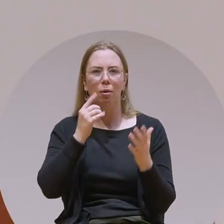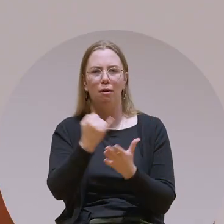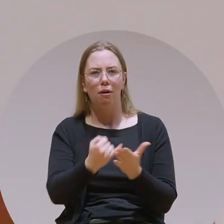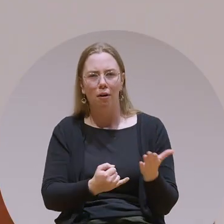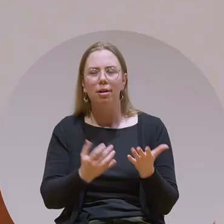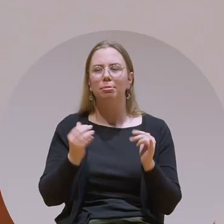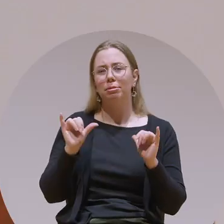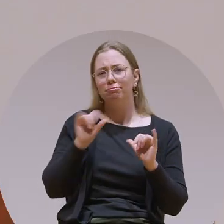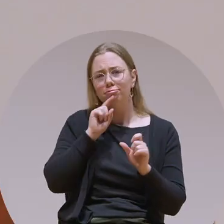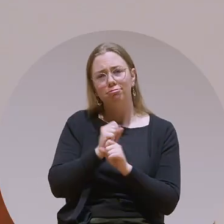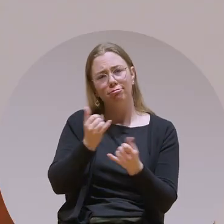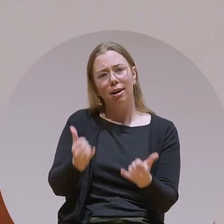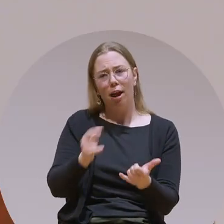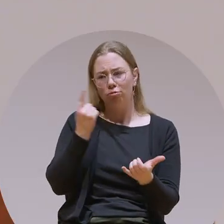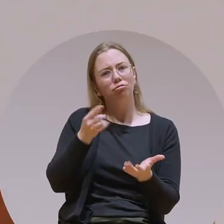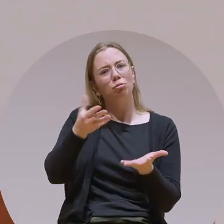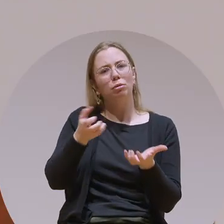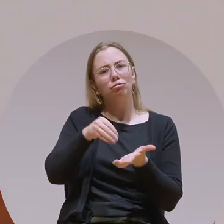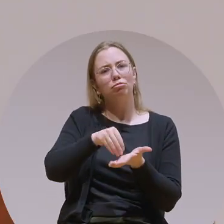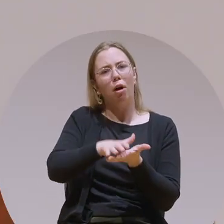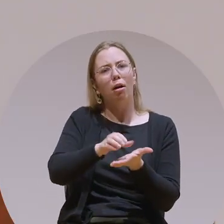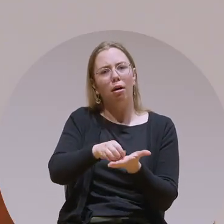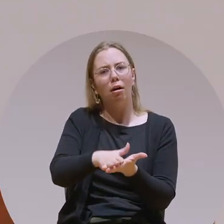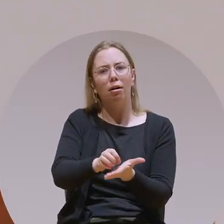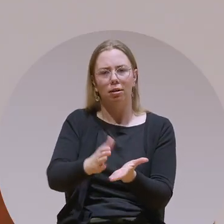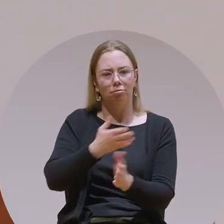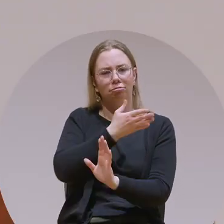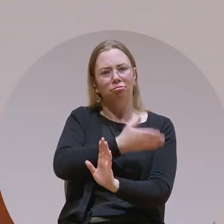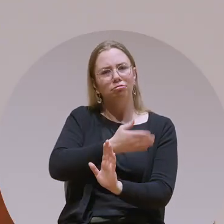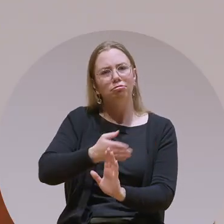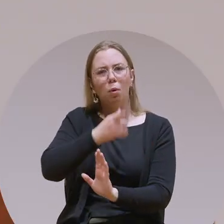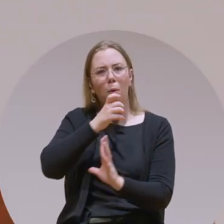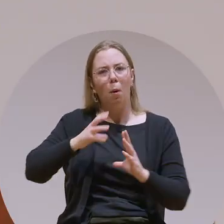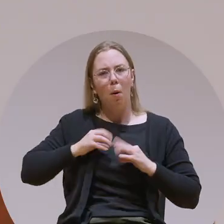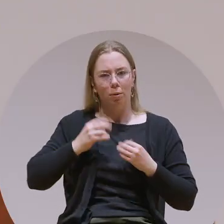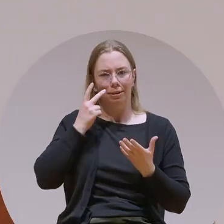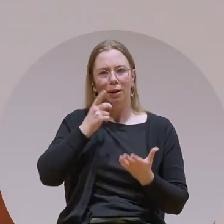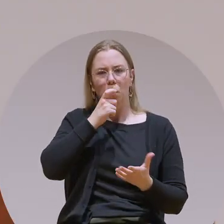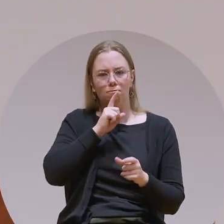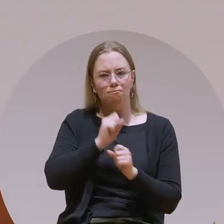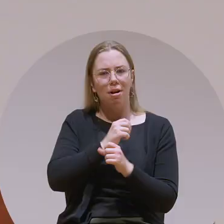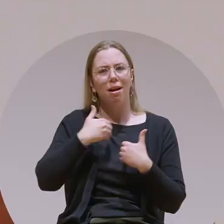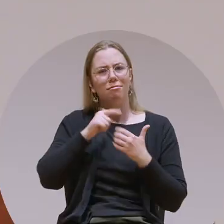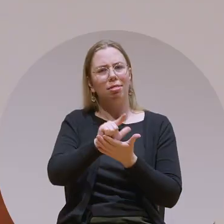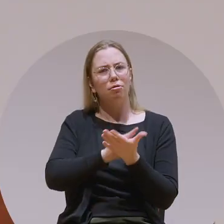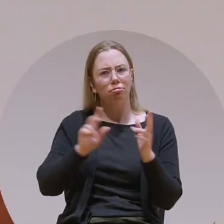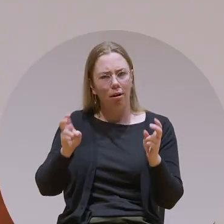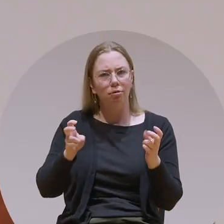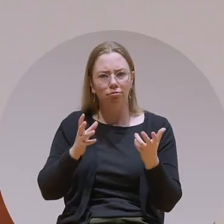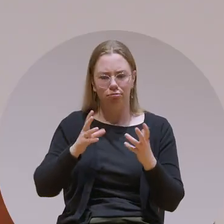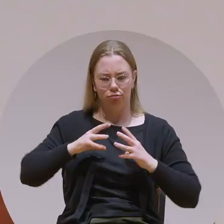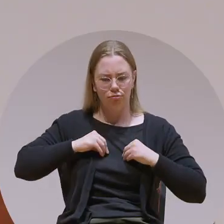of owners to the person selling at auction to see if they actually had legal title to sell. But really, for me, provenance is much,